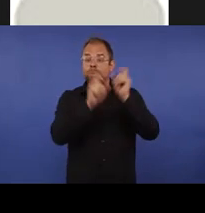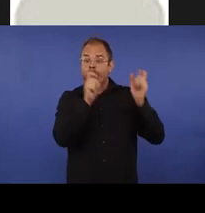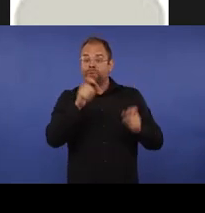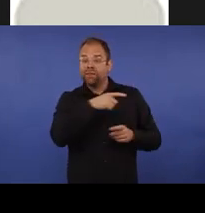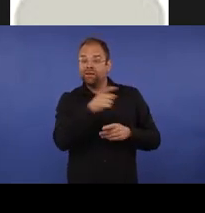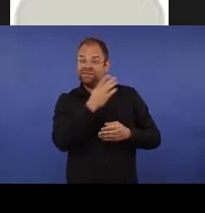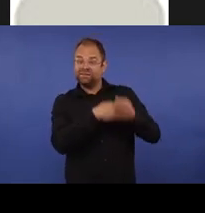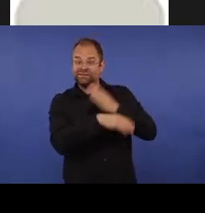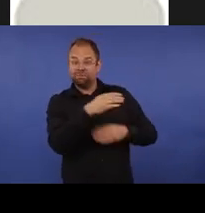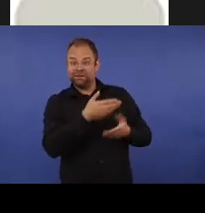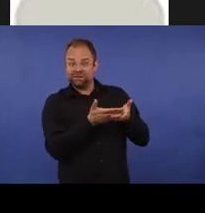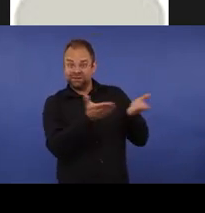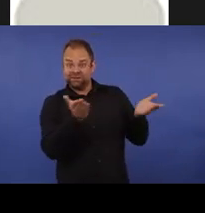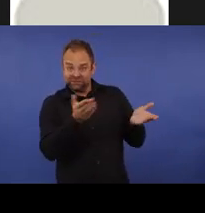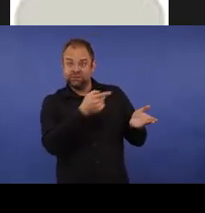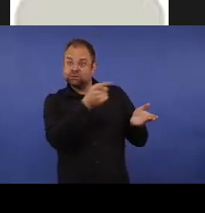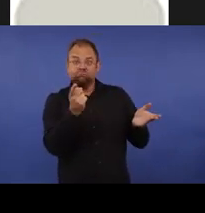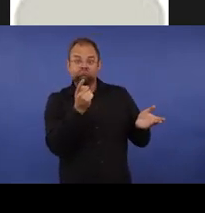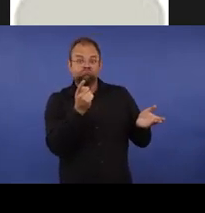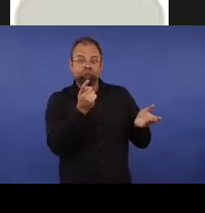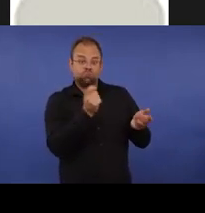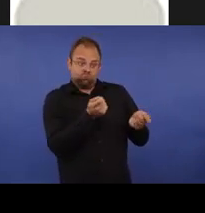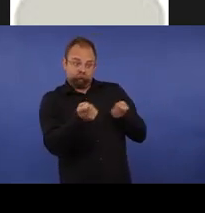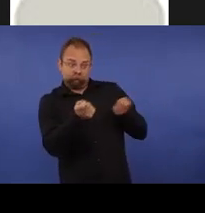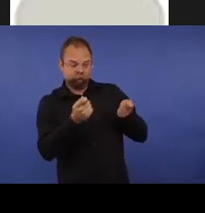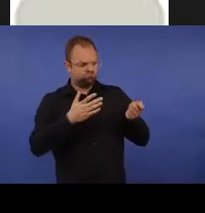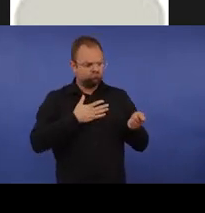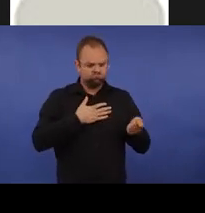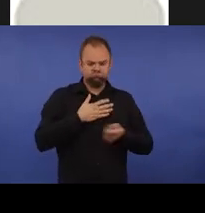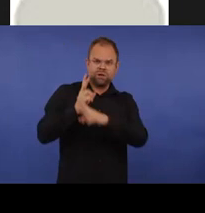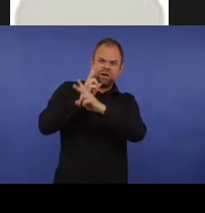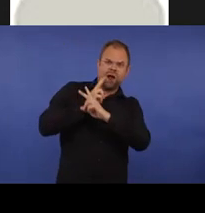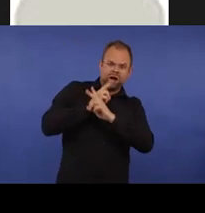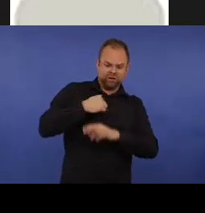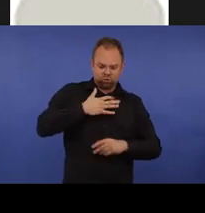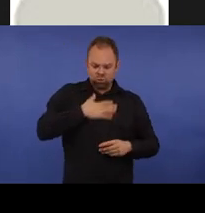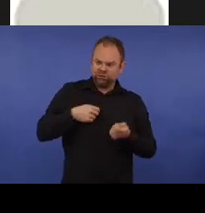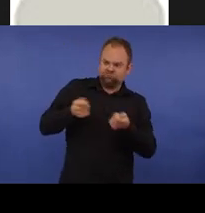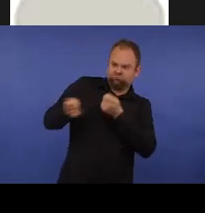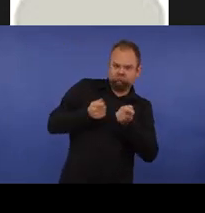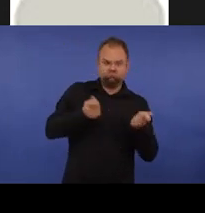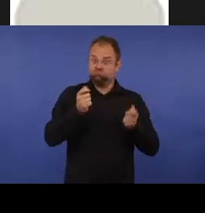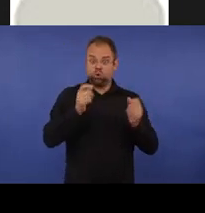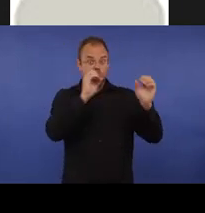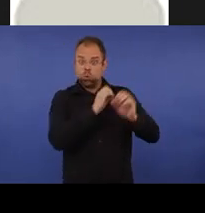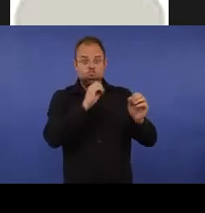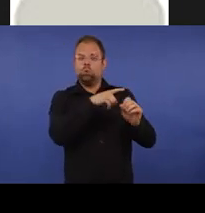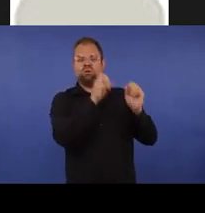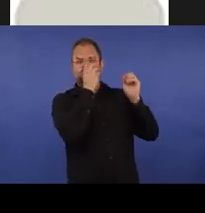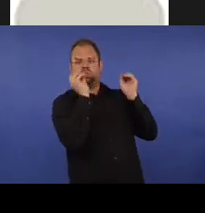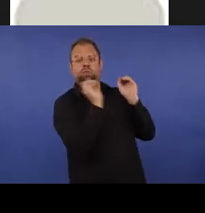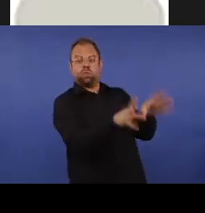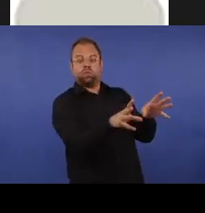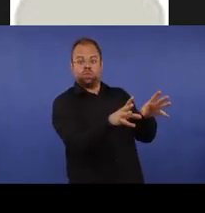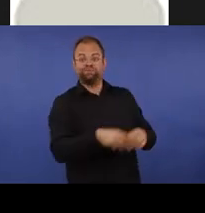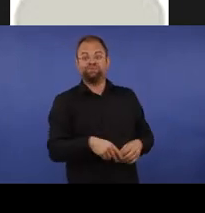globally. Throughout the pandemic, we really drew strength from independent living philosophy. It helped